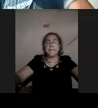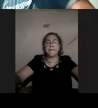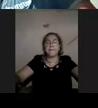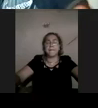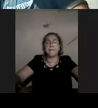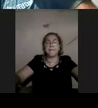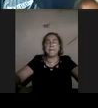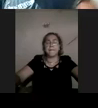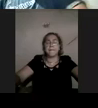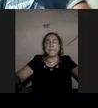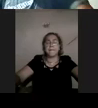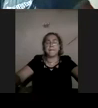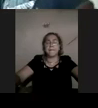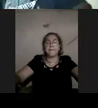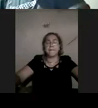Four minutes.